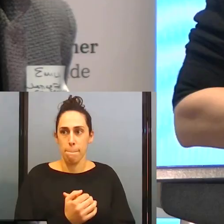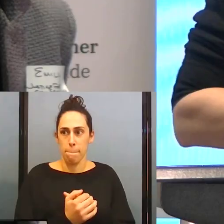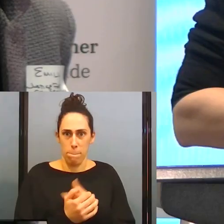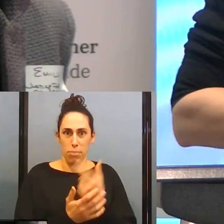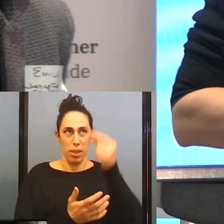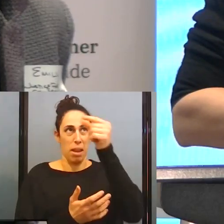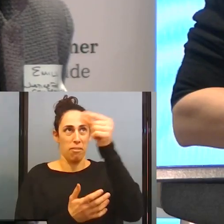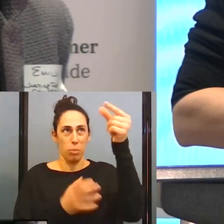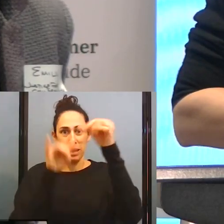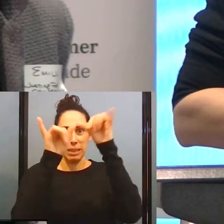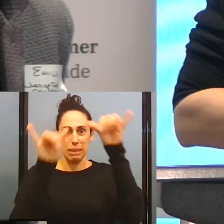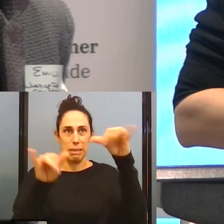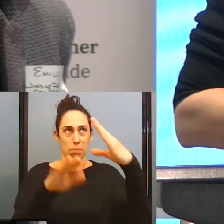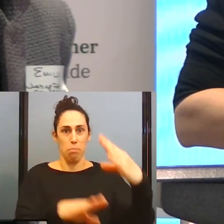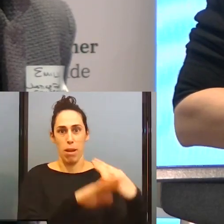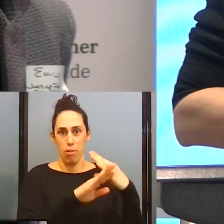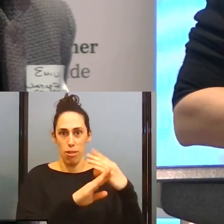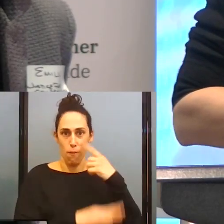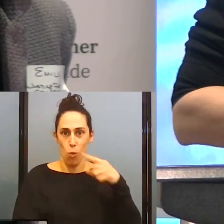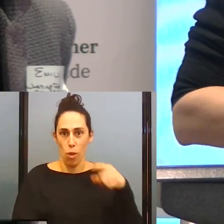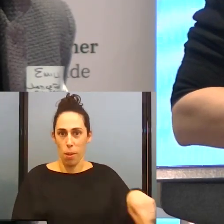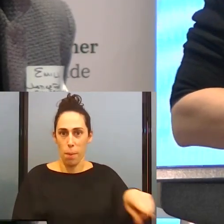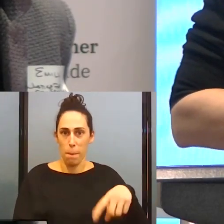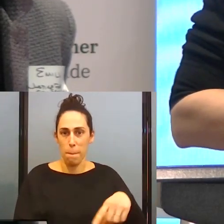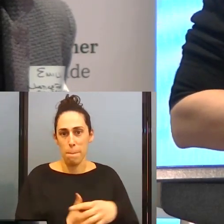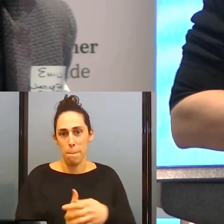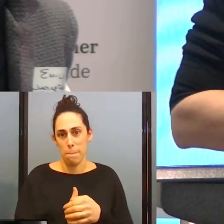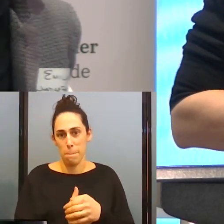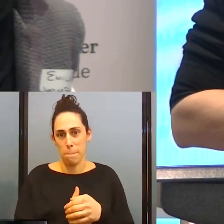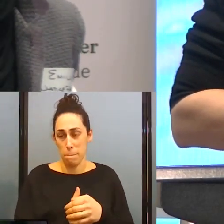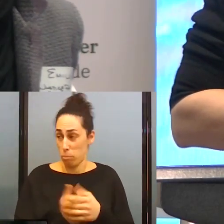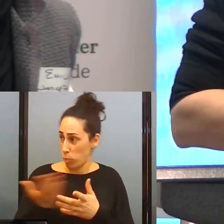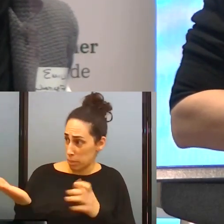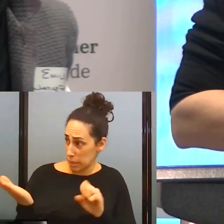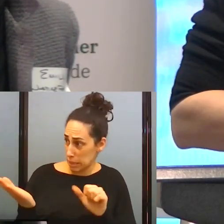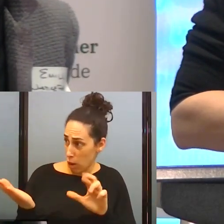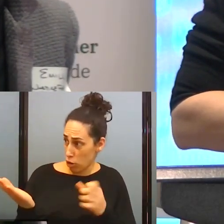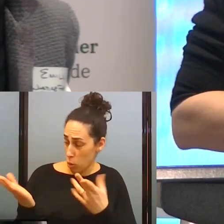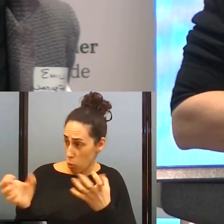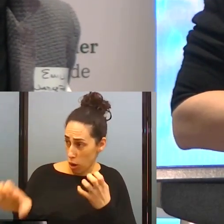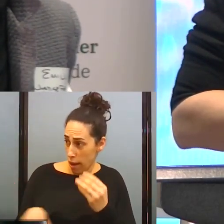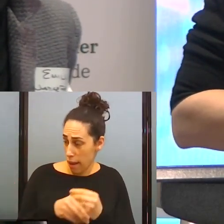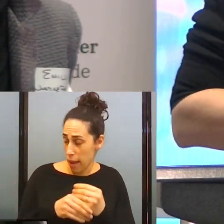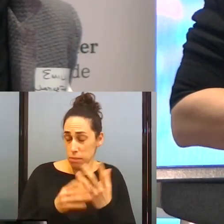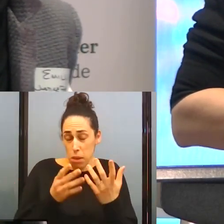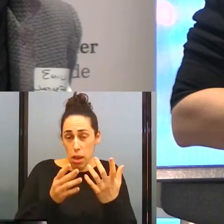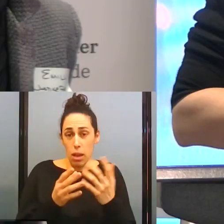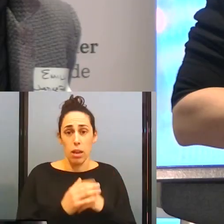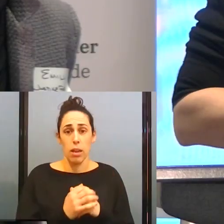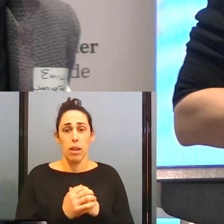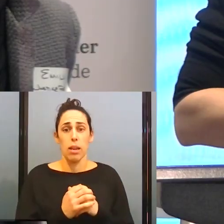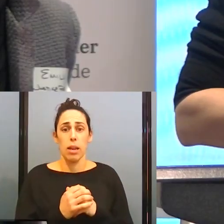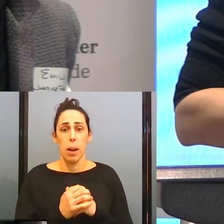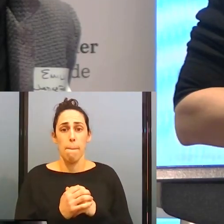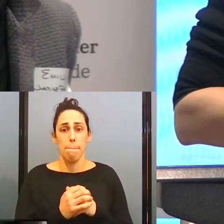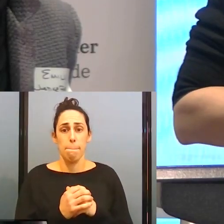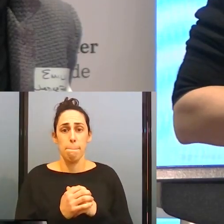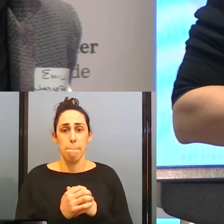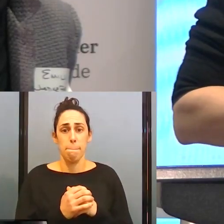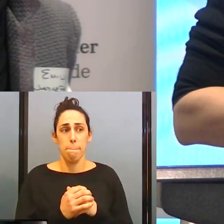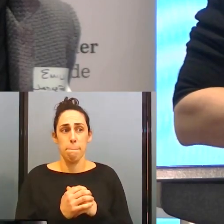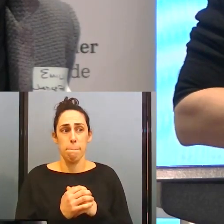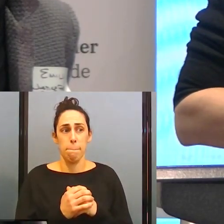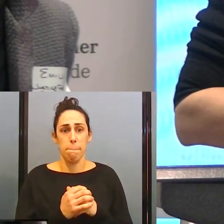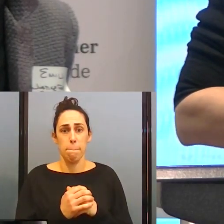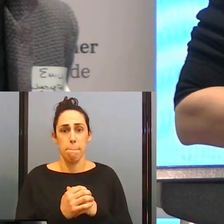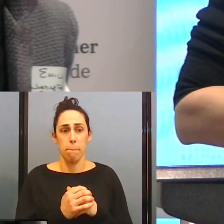that I don't know if either of you, Sarah, if you want to speak about. I suspect that that's not something that they're going to